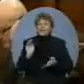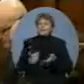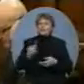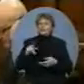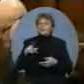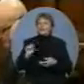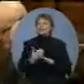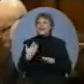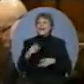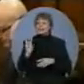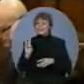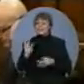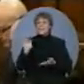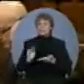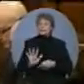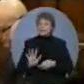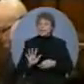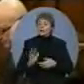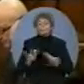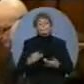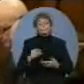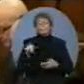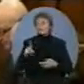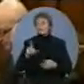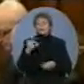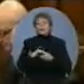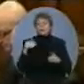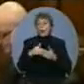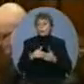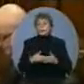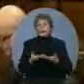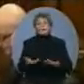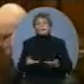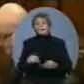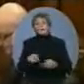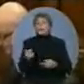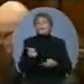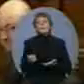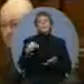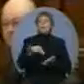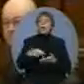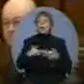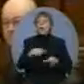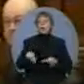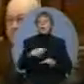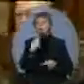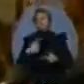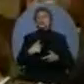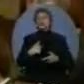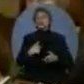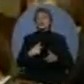that. Then they stand in this House, Mr. Speaker, and suggest that they're representing Canadians? I think not. think The